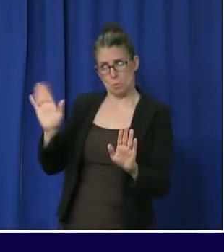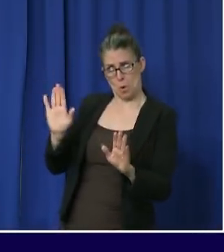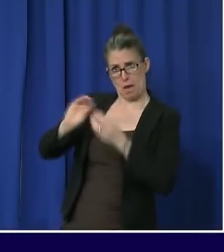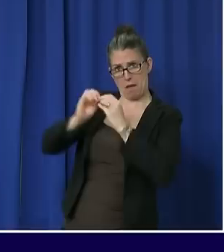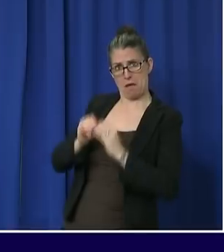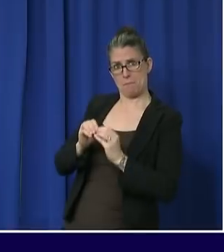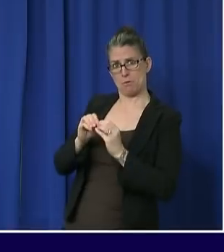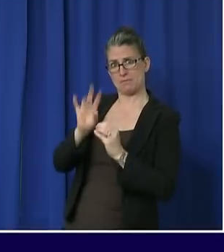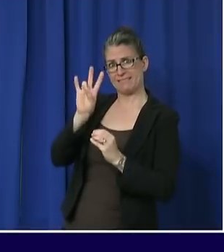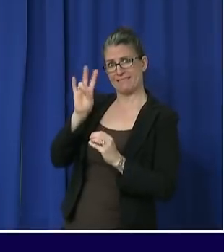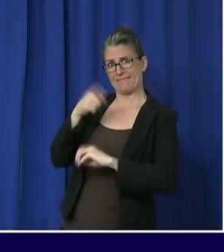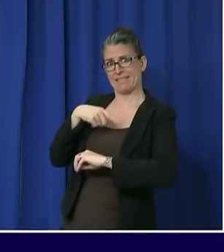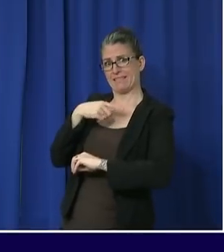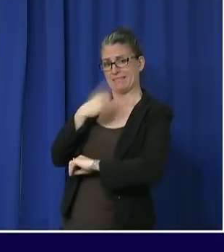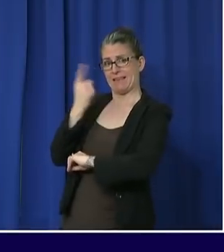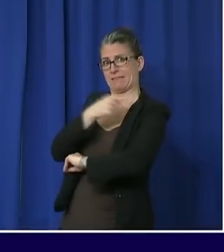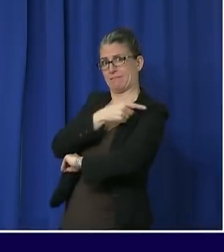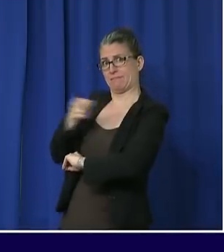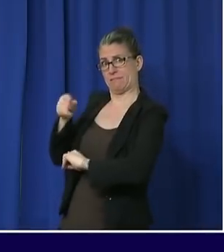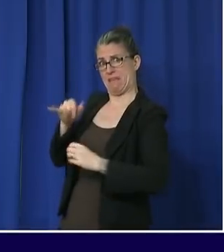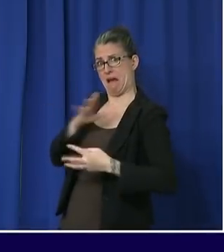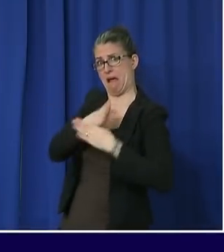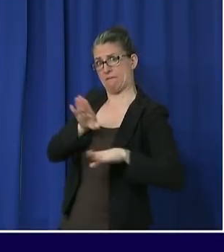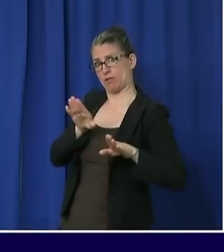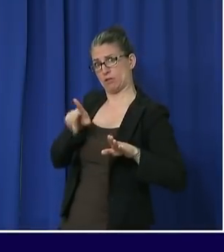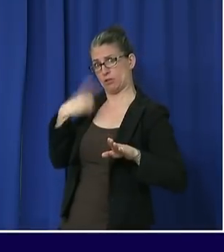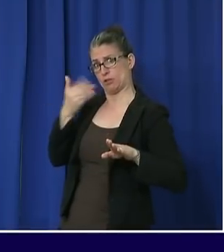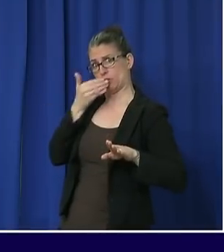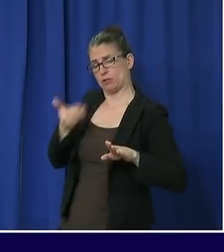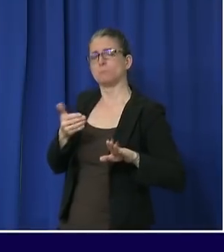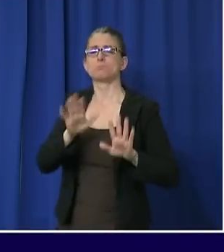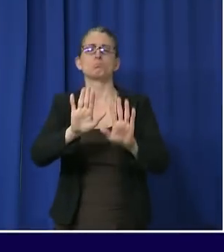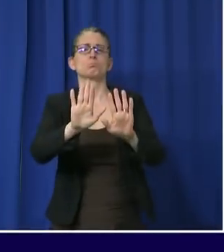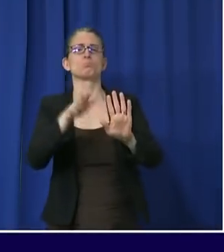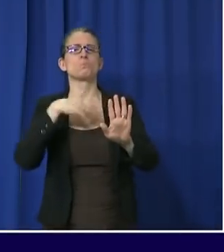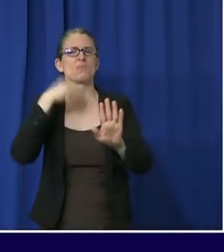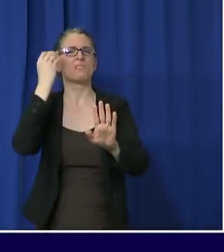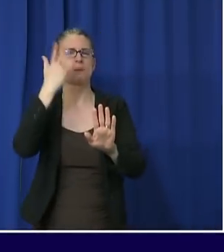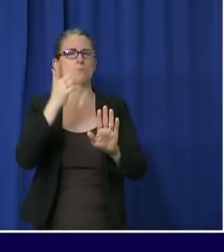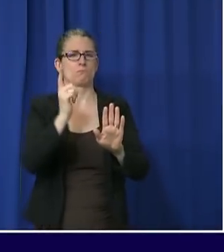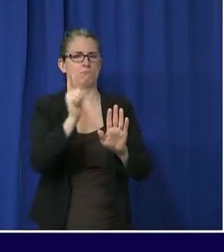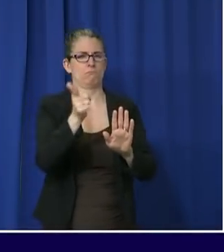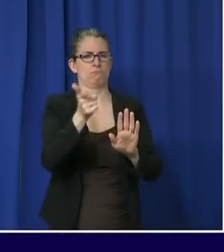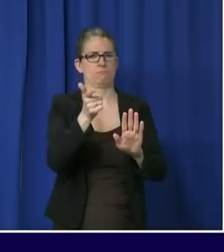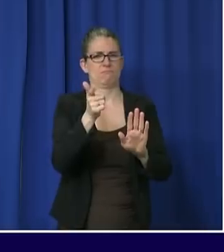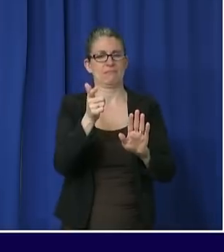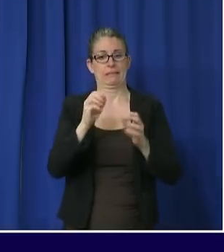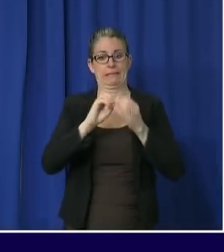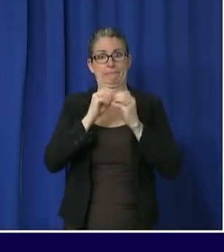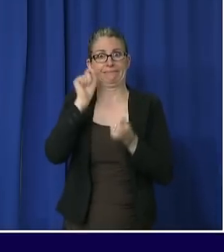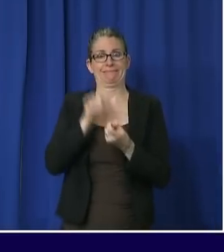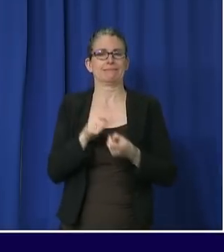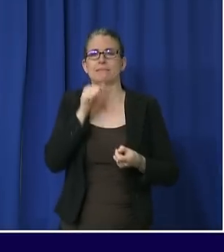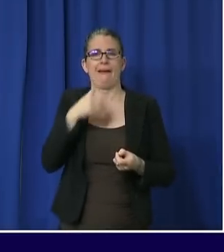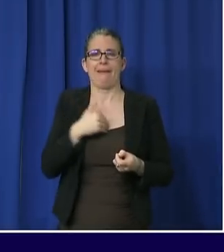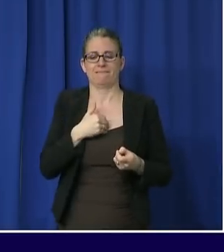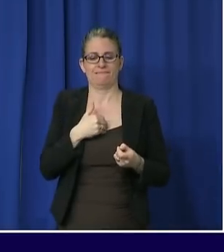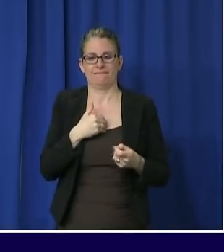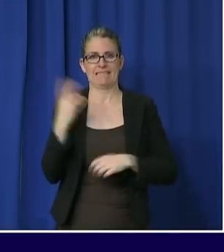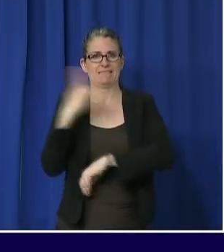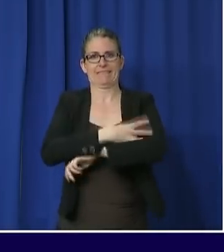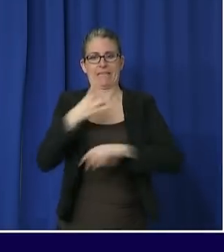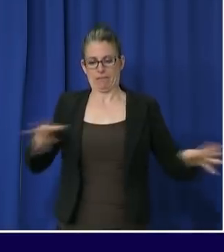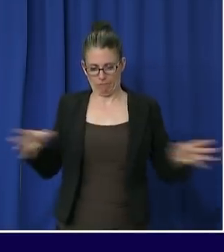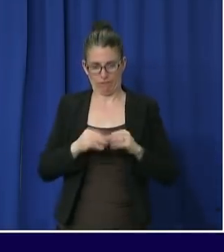release an updated data set in terms of where things stand with a lot of the metrics we've been talking about, hoping to have that out again